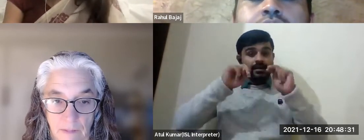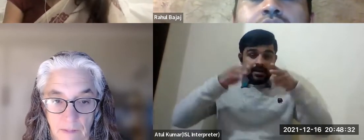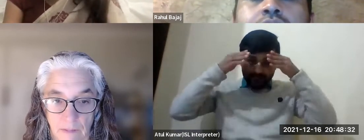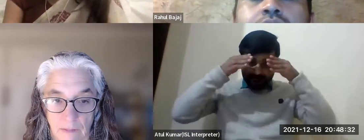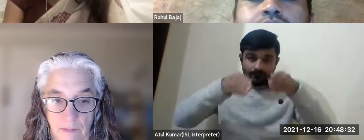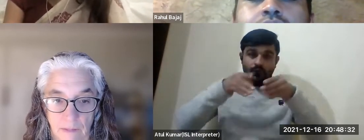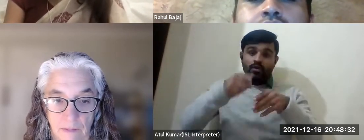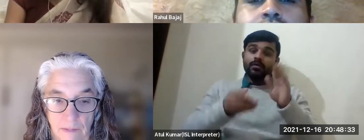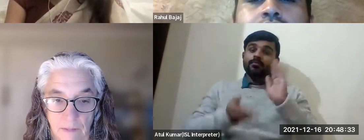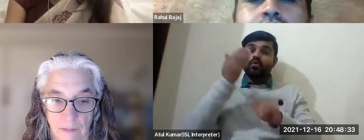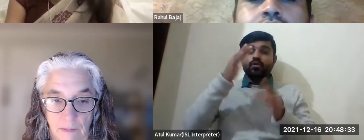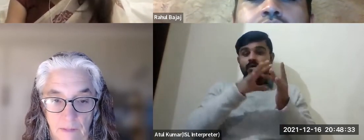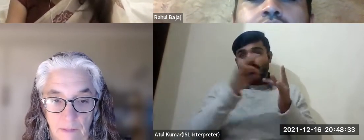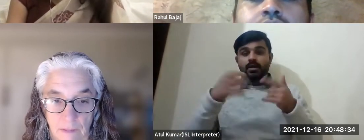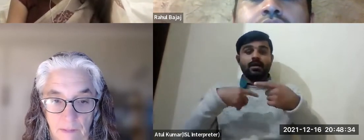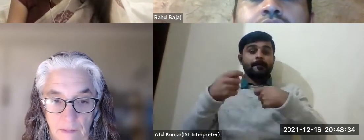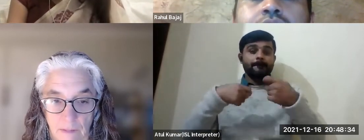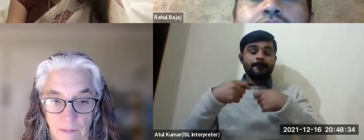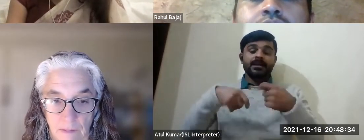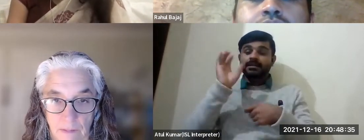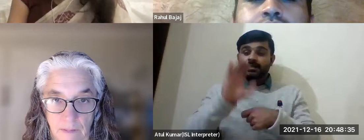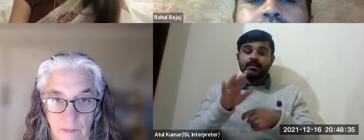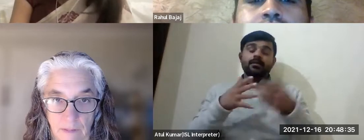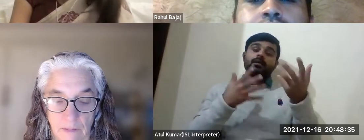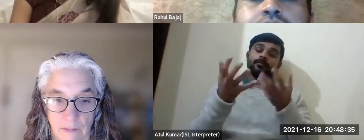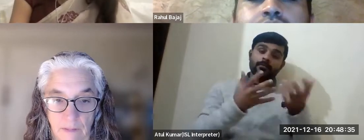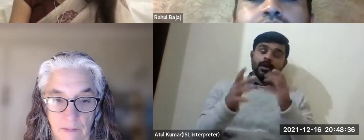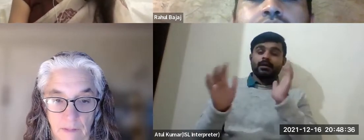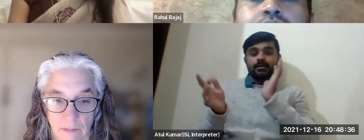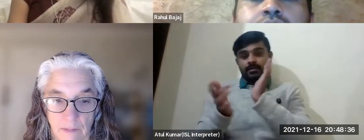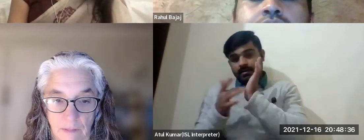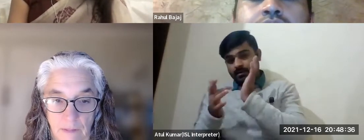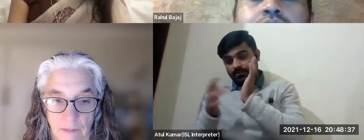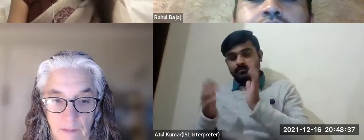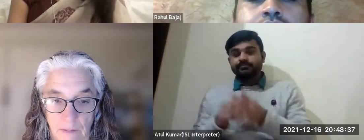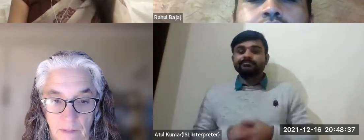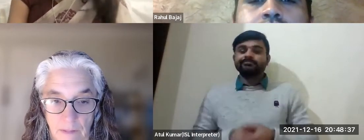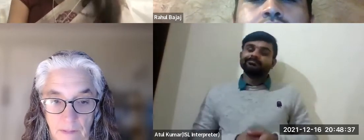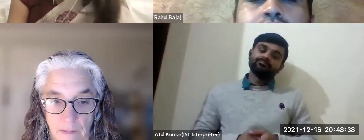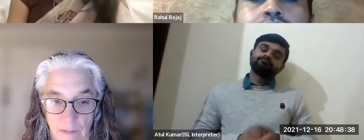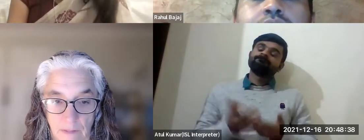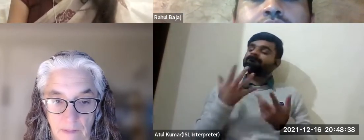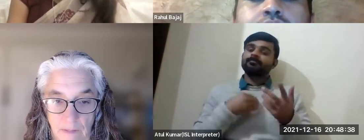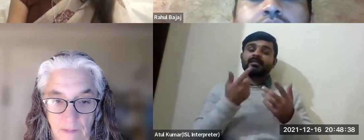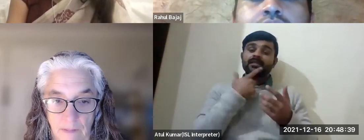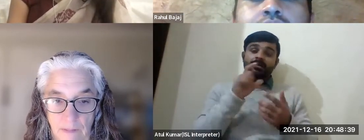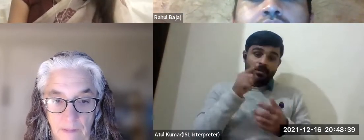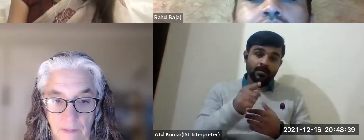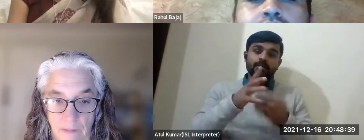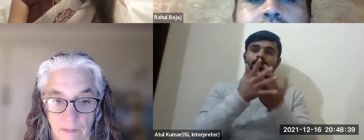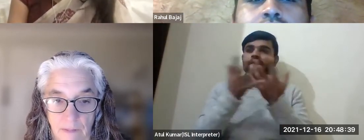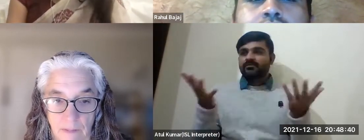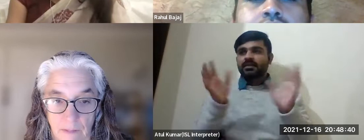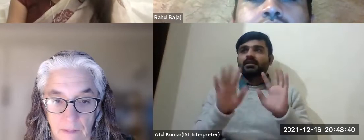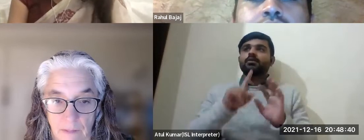on mainstream business spend, whether it's marketing, technology, sadly compliance also as